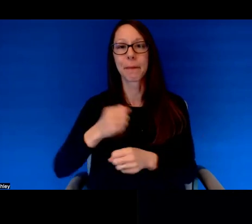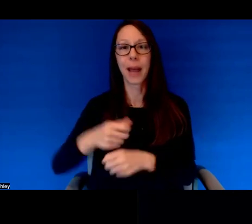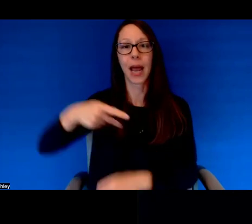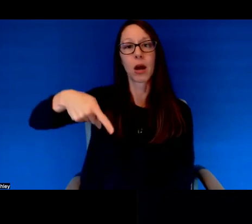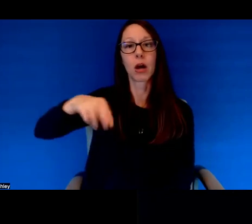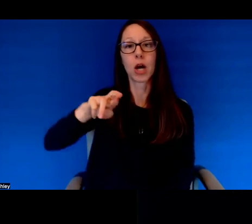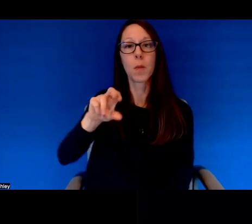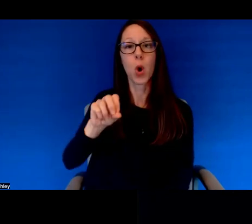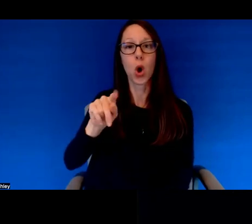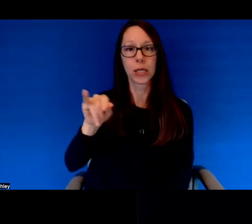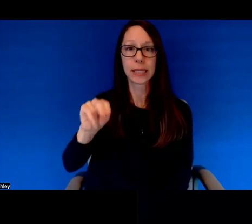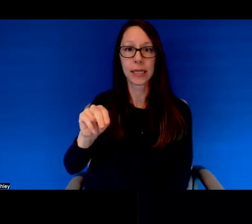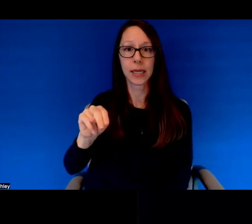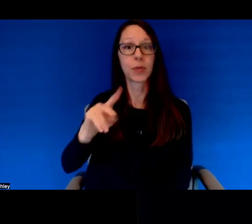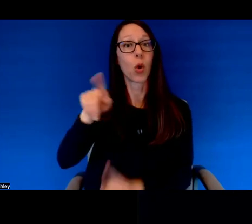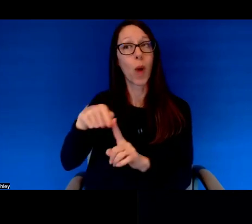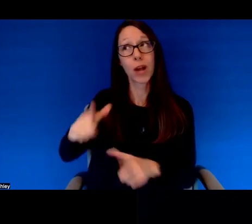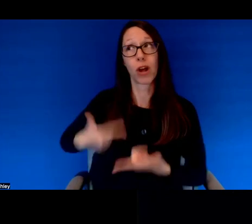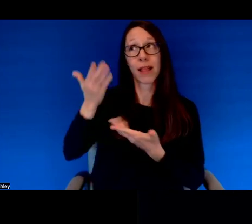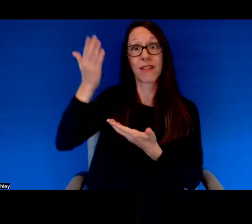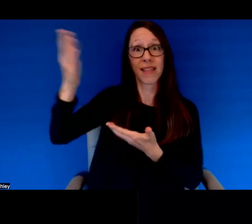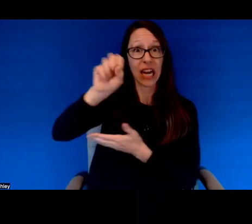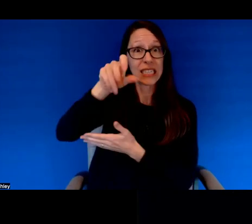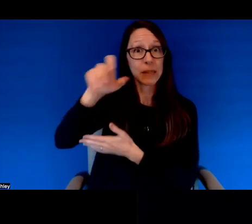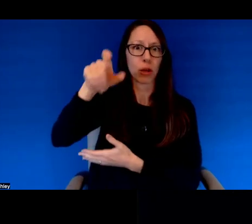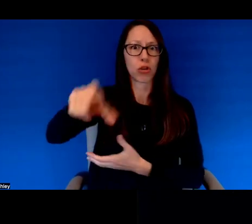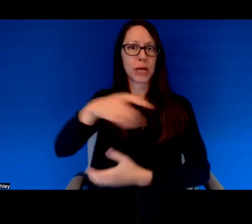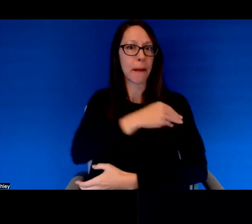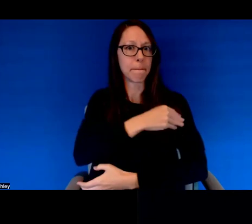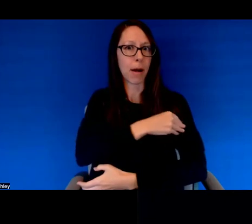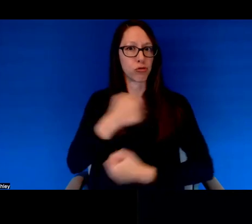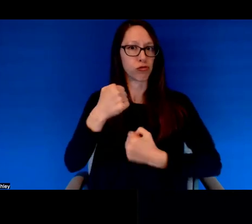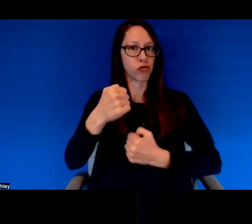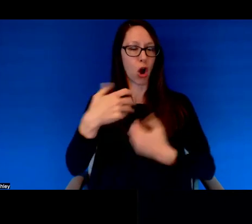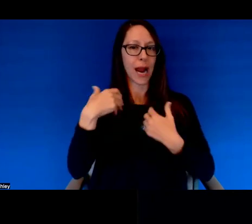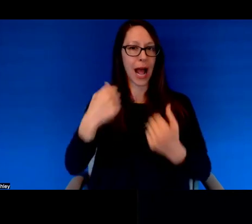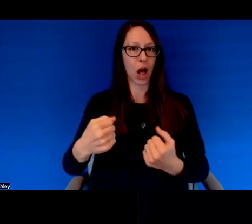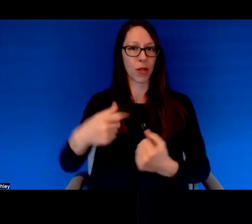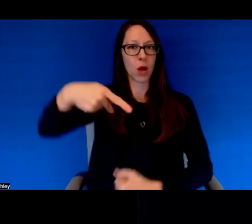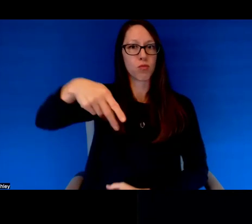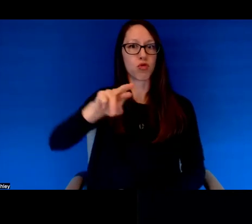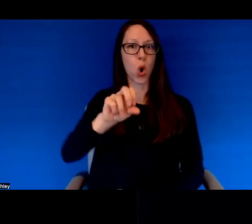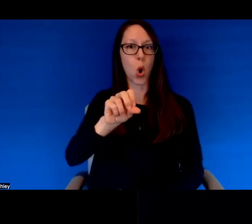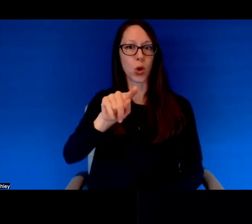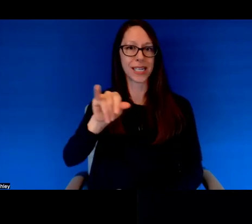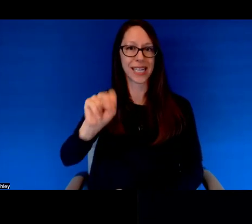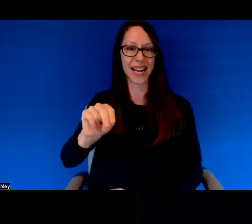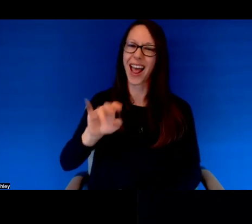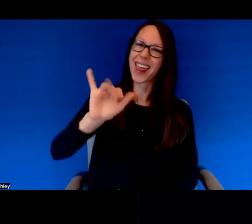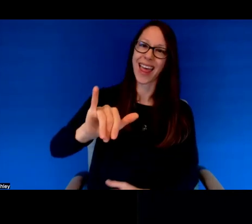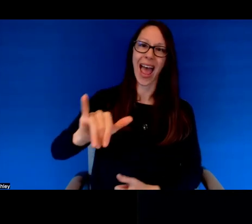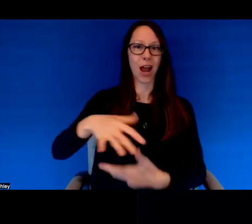keep our muscles strong and healthy when we're in space. So that's my favorite plant, and that's the one that I've been working with in the regolith and that I would plant first on the